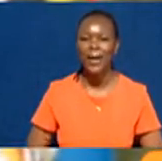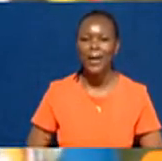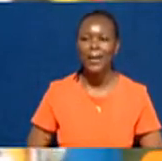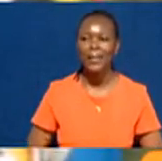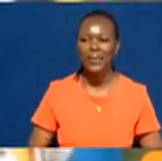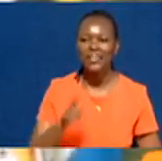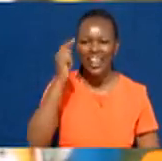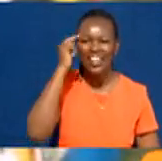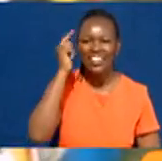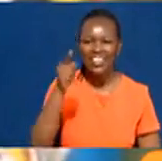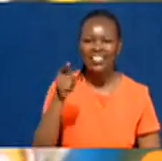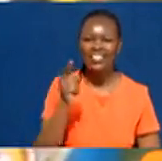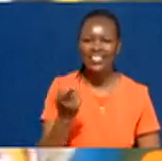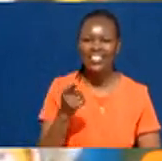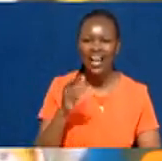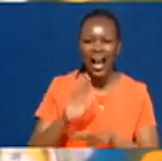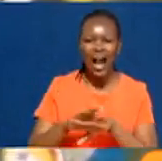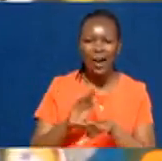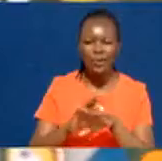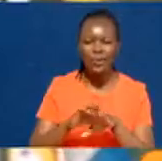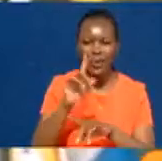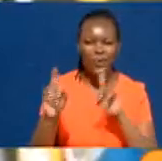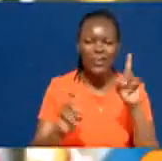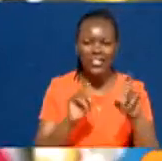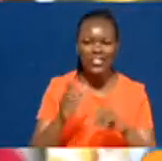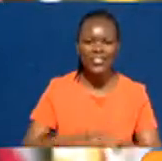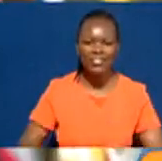I think it's a fair question.